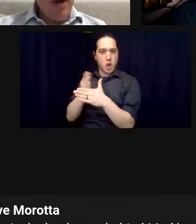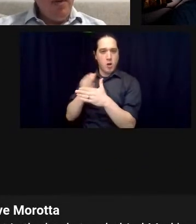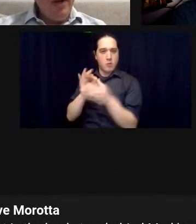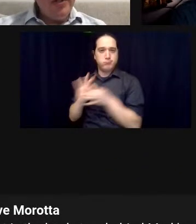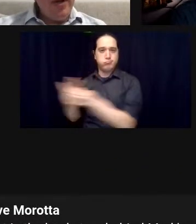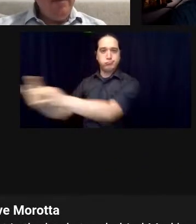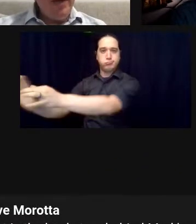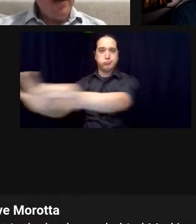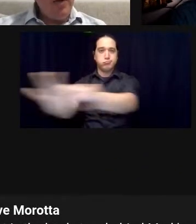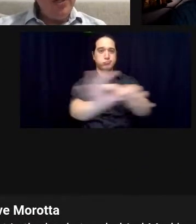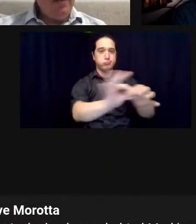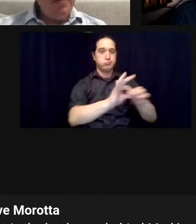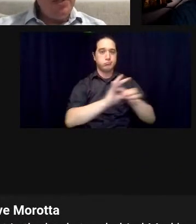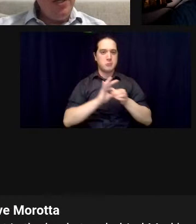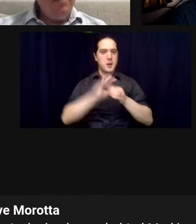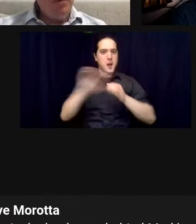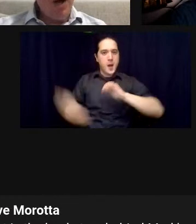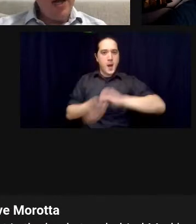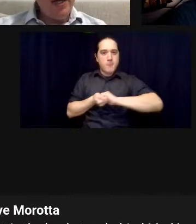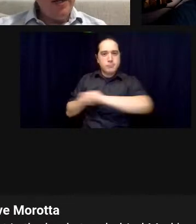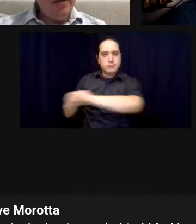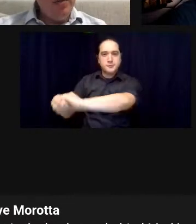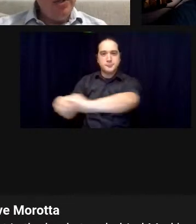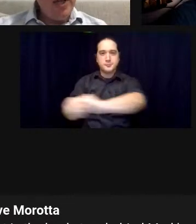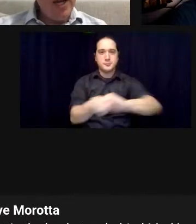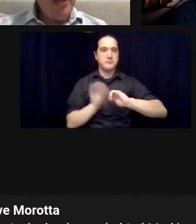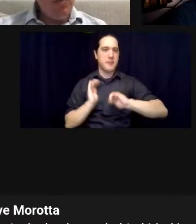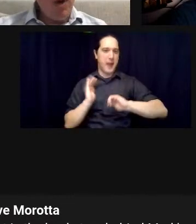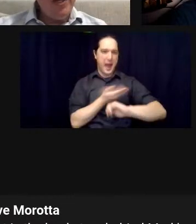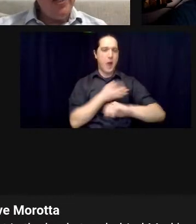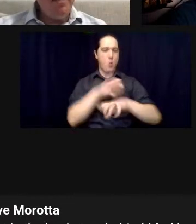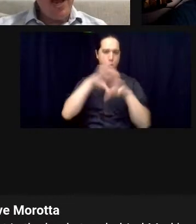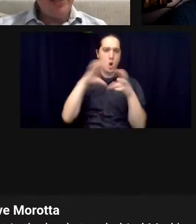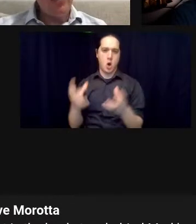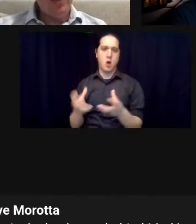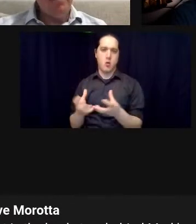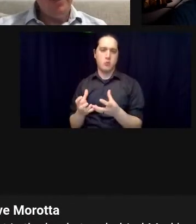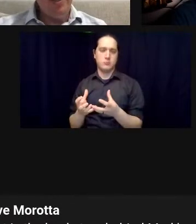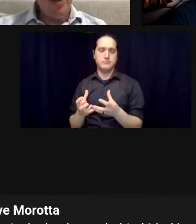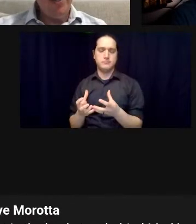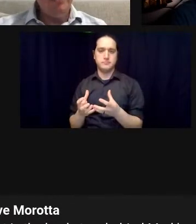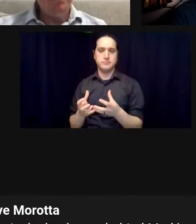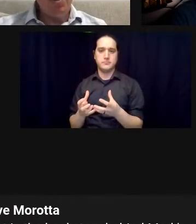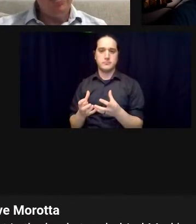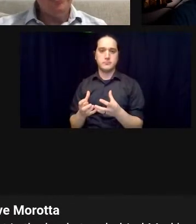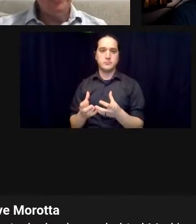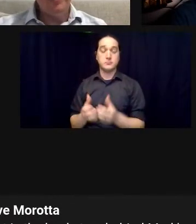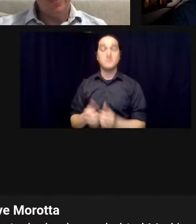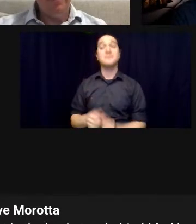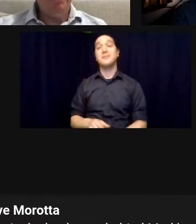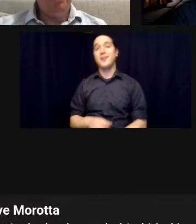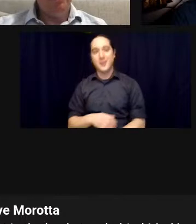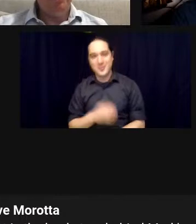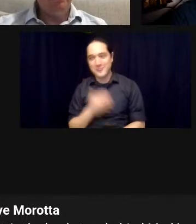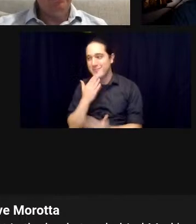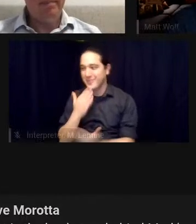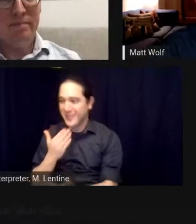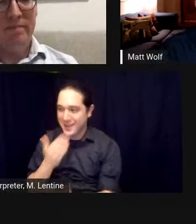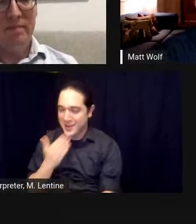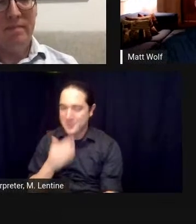so we also have a question from steve murata who says what is the backstory behind mark's nickname